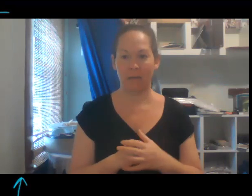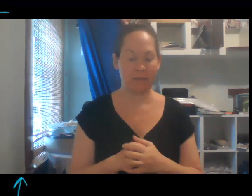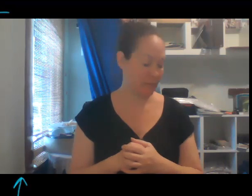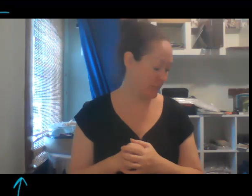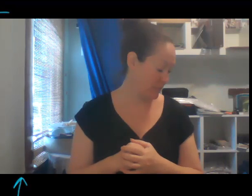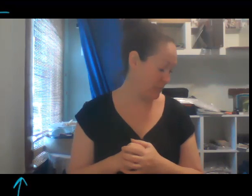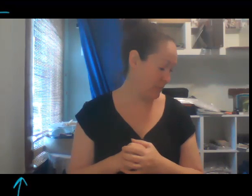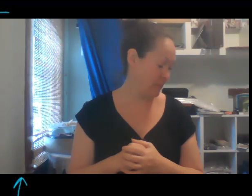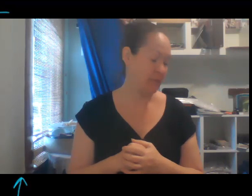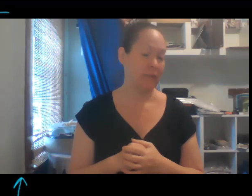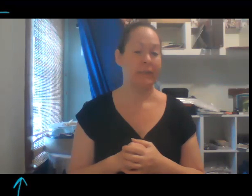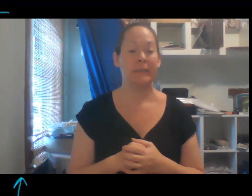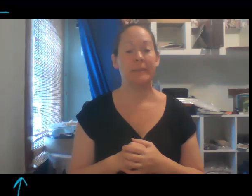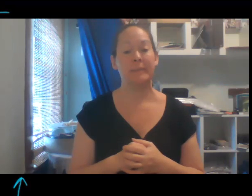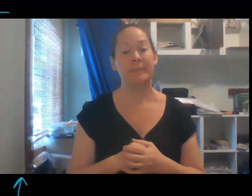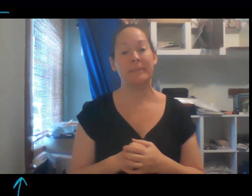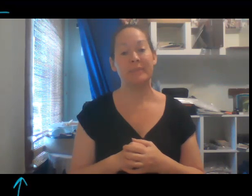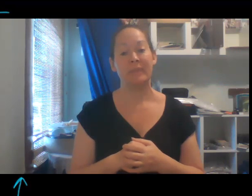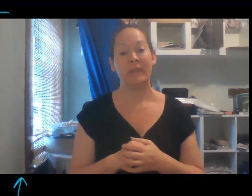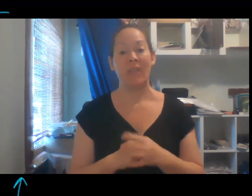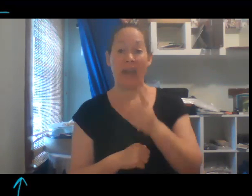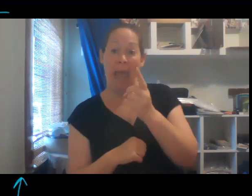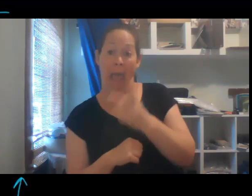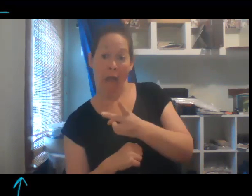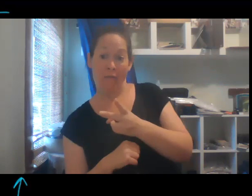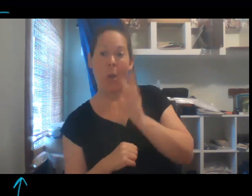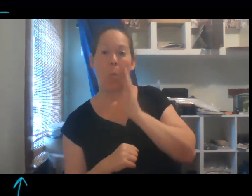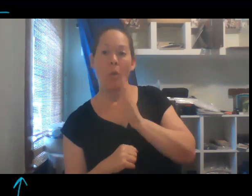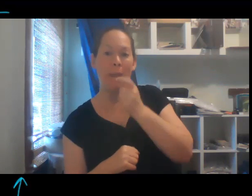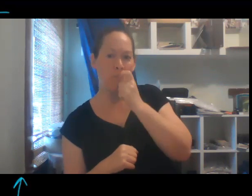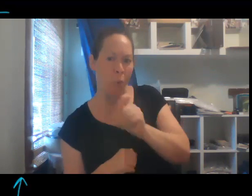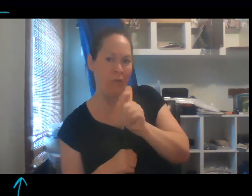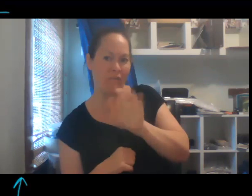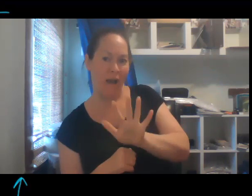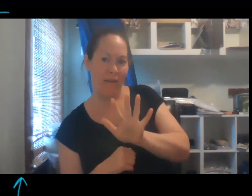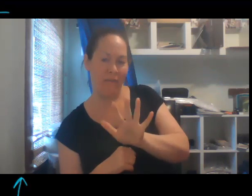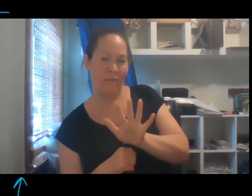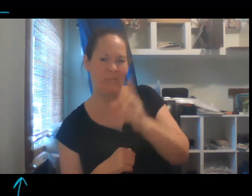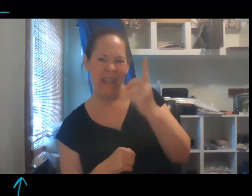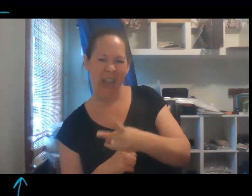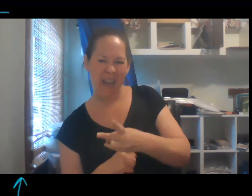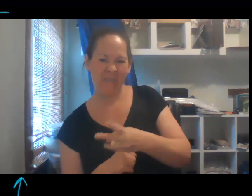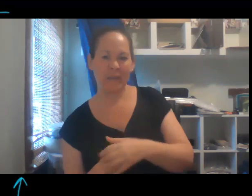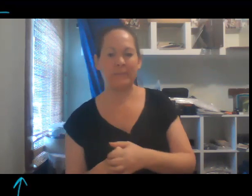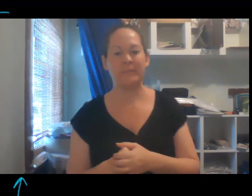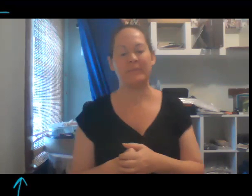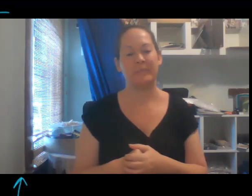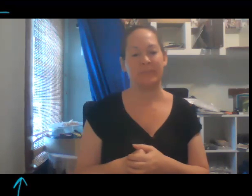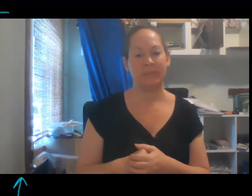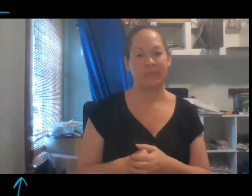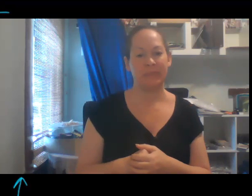then my half-life is when I get 0.5. And so these things spit out multipliers. Their job is to spit